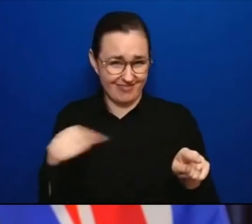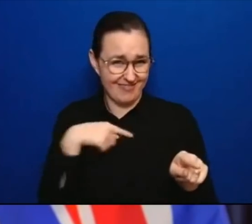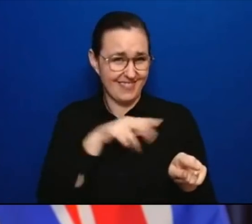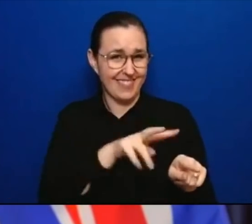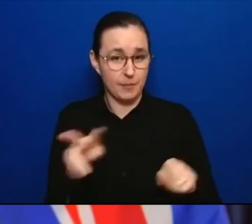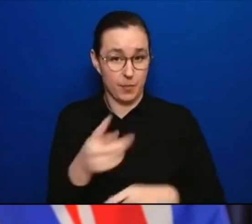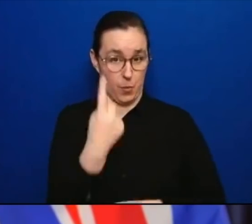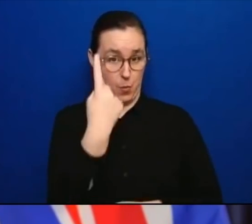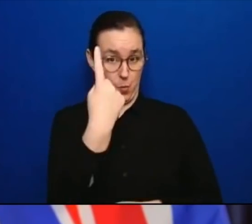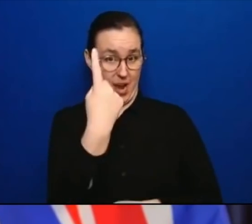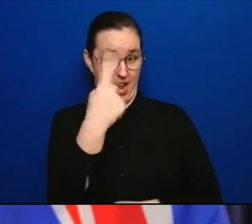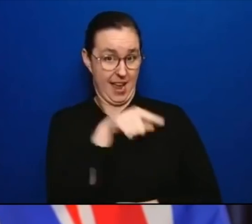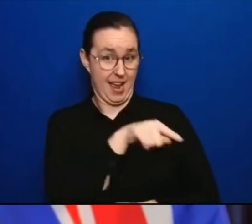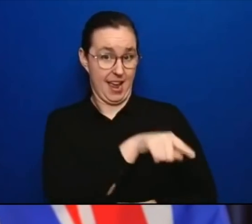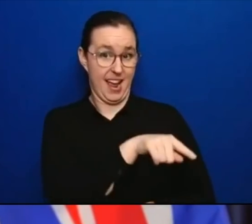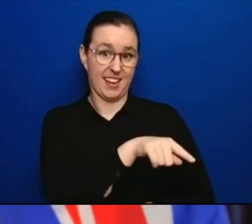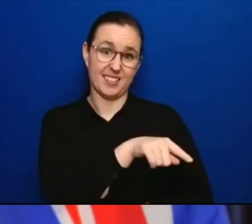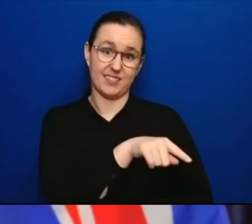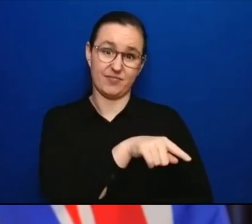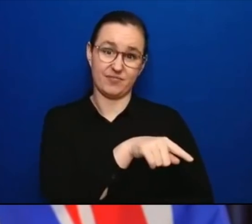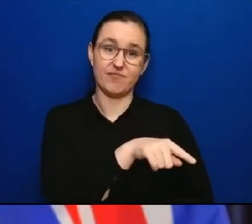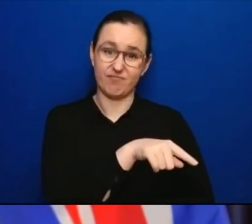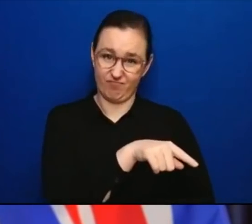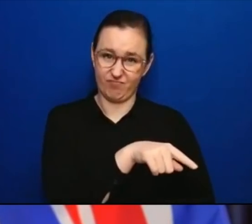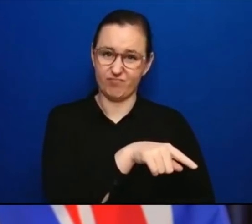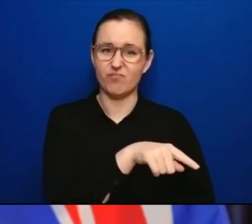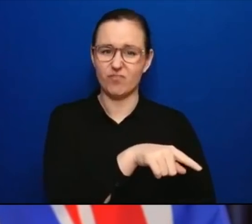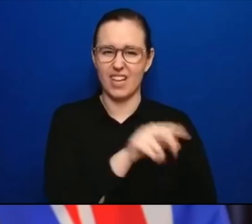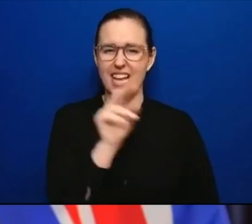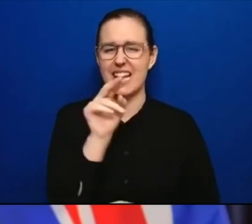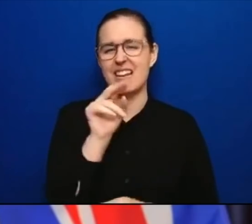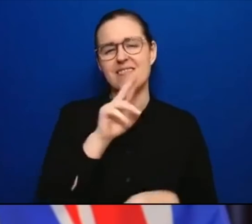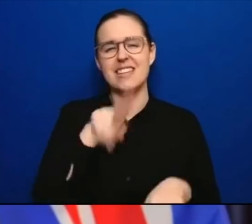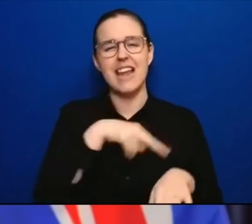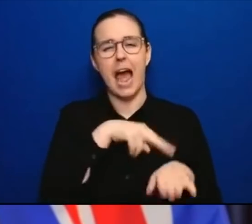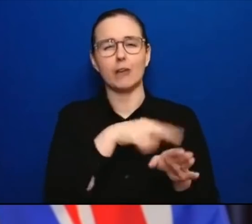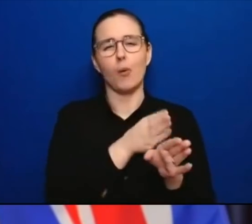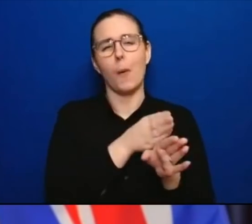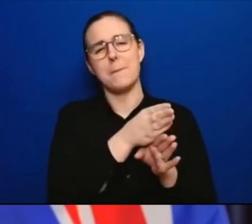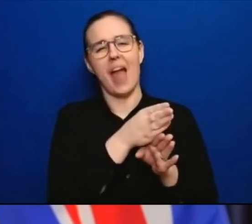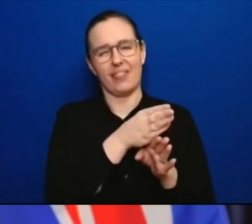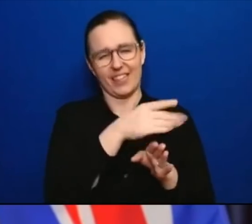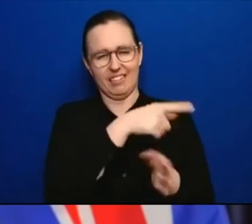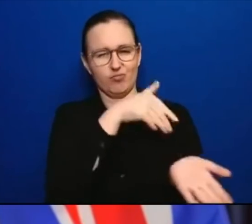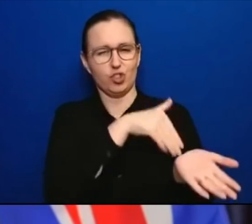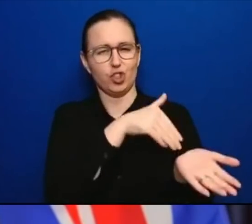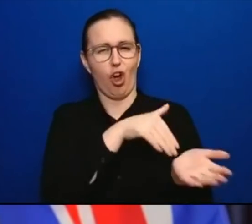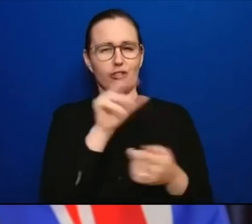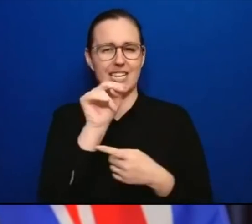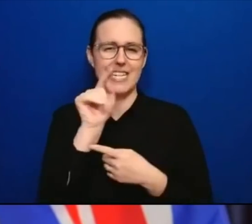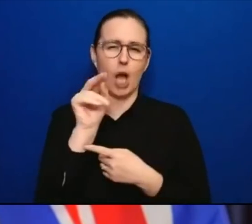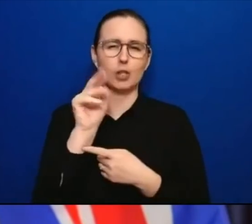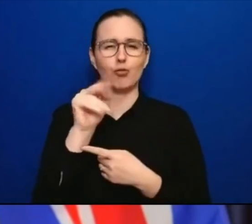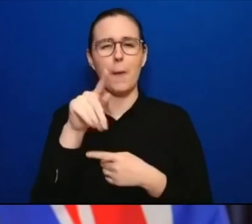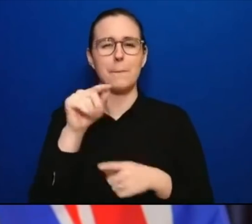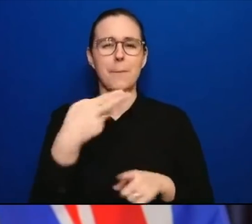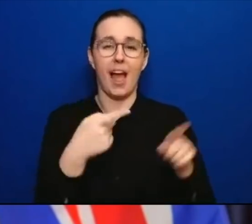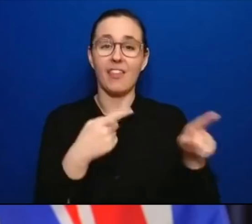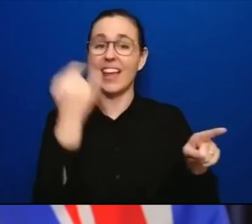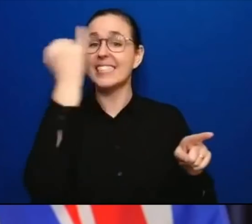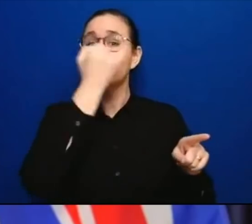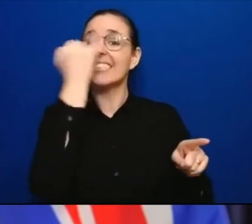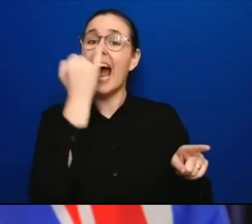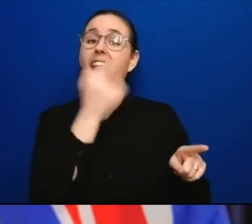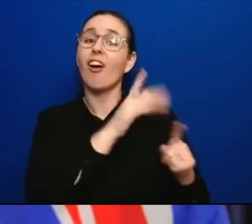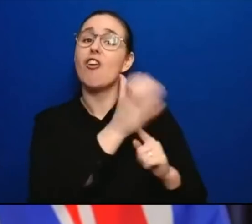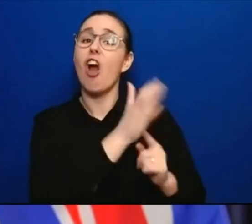to a naturopathic doctor who's been vaccinating at the Italian Cultural Center throughout the pandemic, who's vaccinated people.